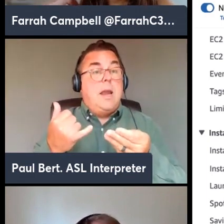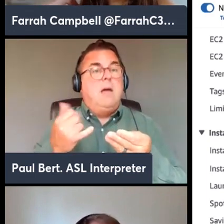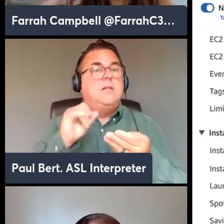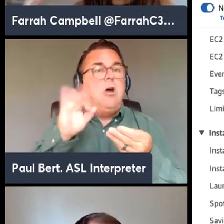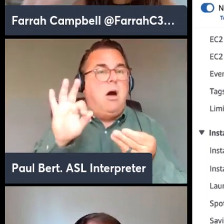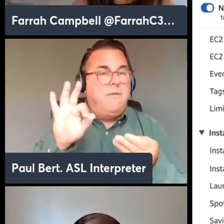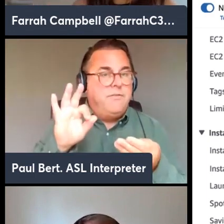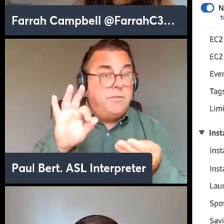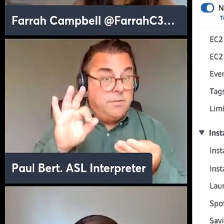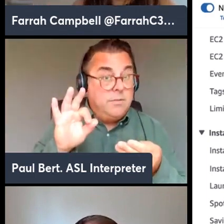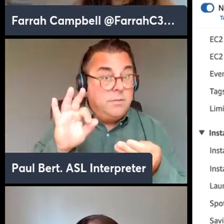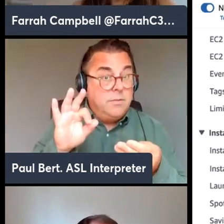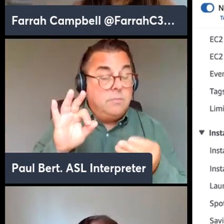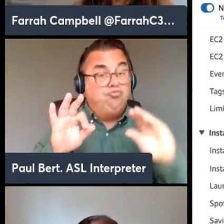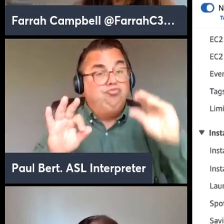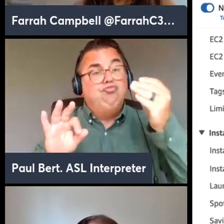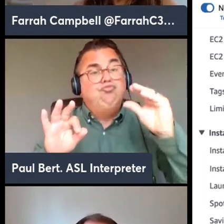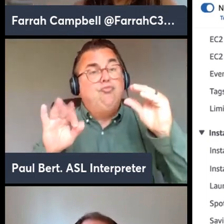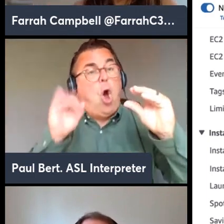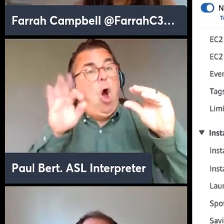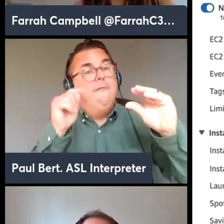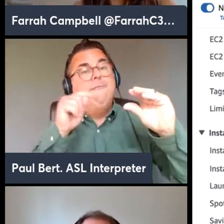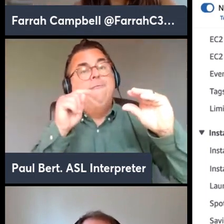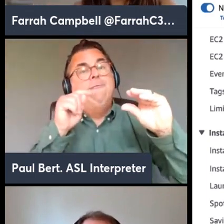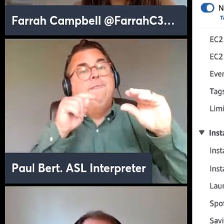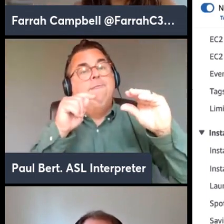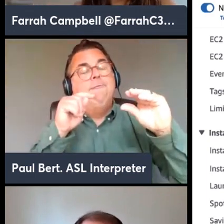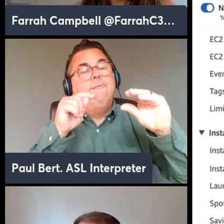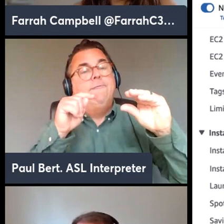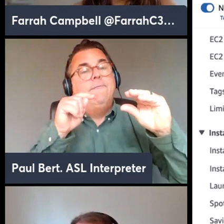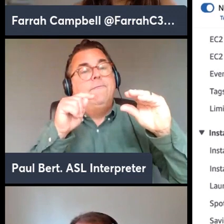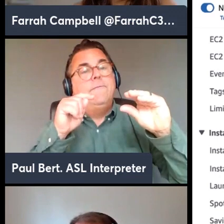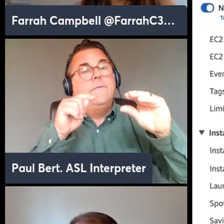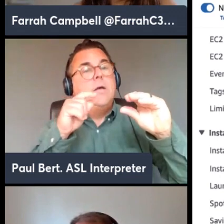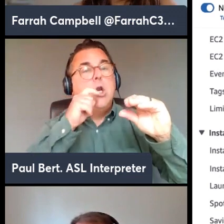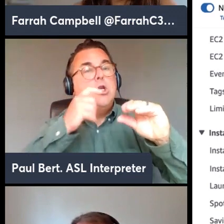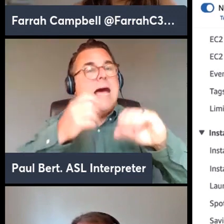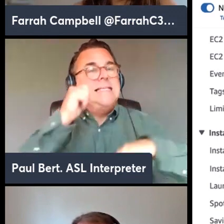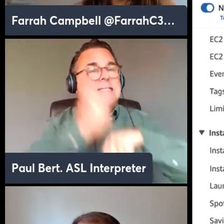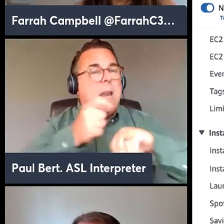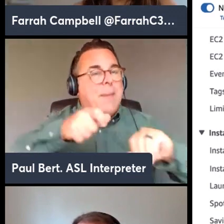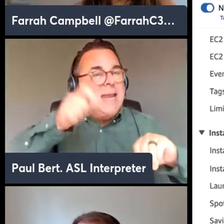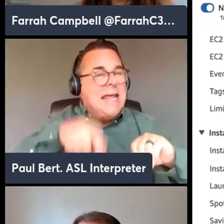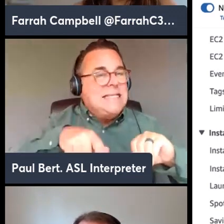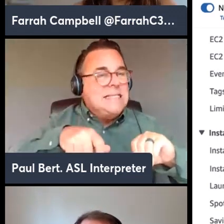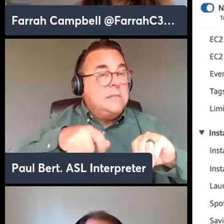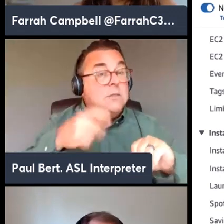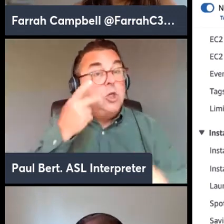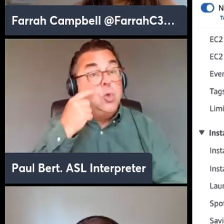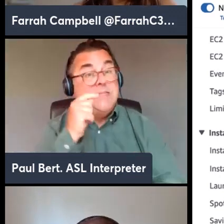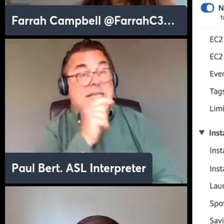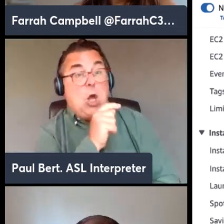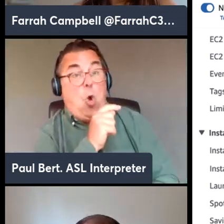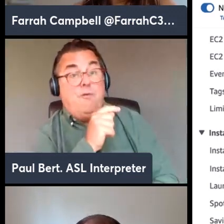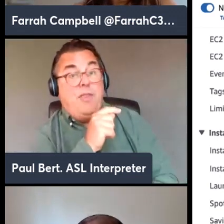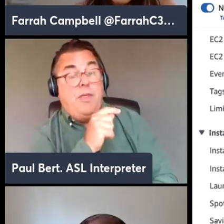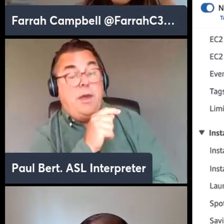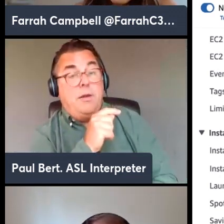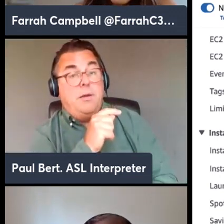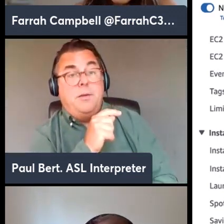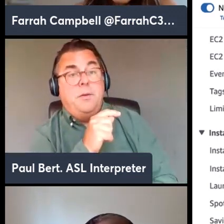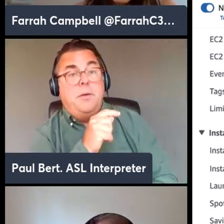off. Basically, you have a Mac Mini, but there's no instance running on it. You can actually see over here, there's